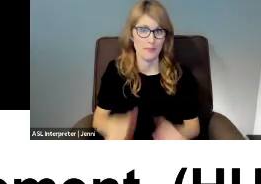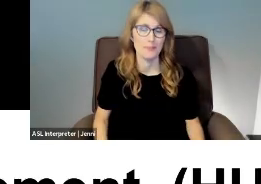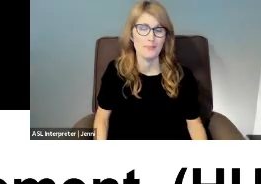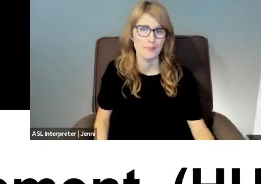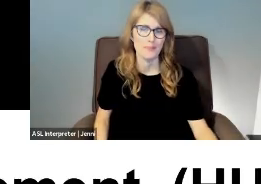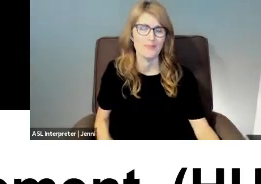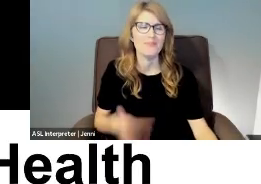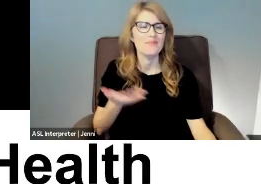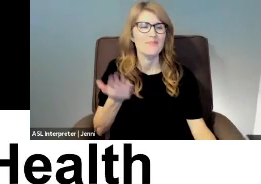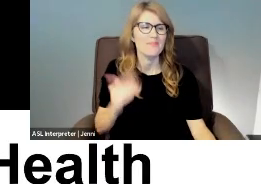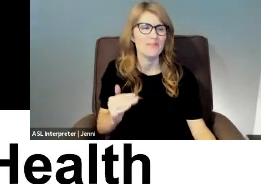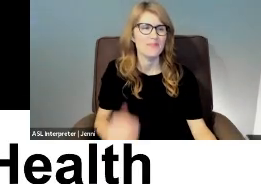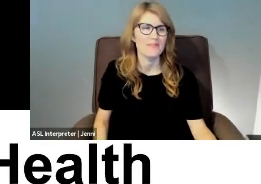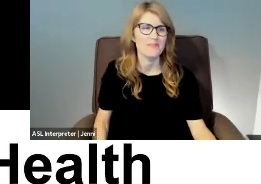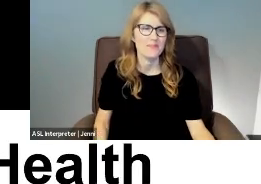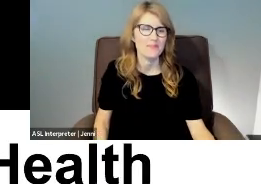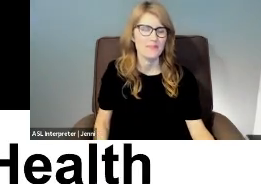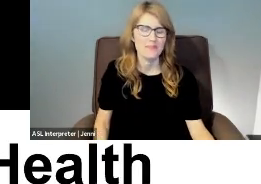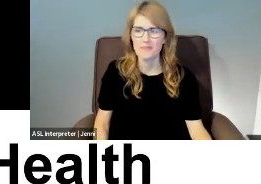Next slide, please.